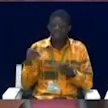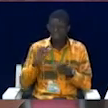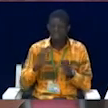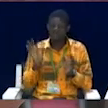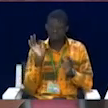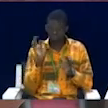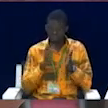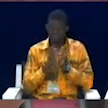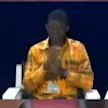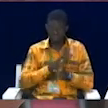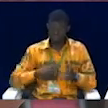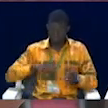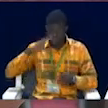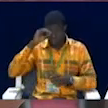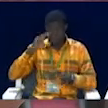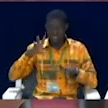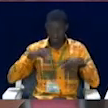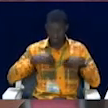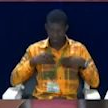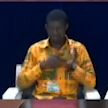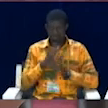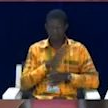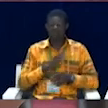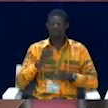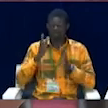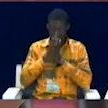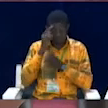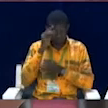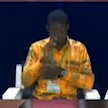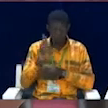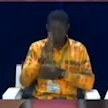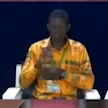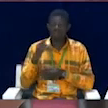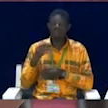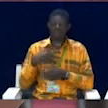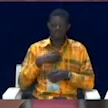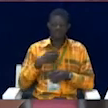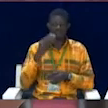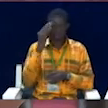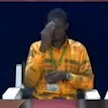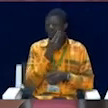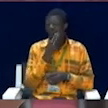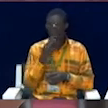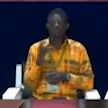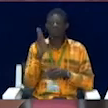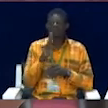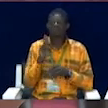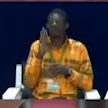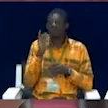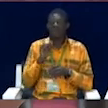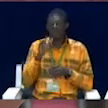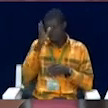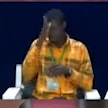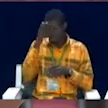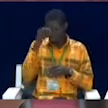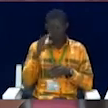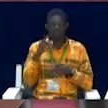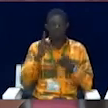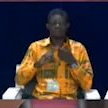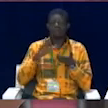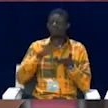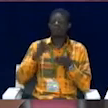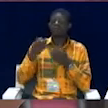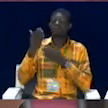and prayed for him using the handkerchief prayed on by our Father in the Lord. And to the glory of